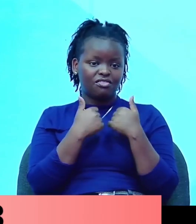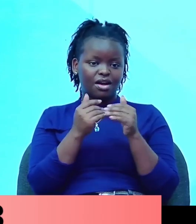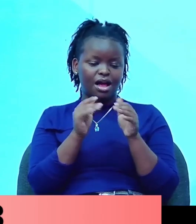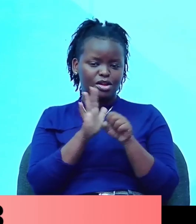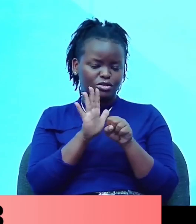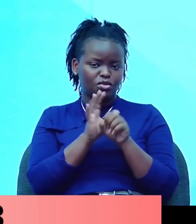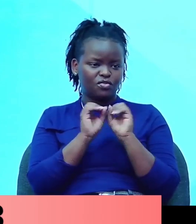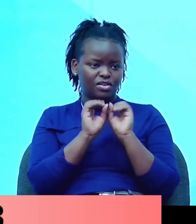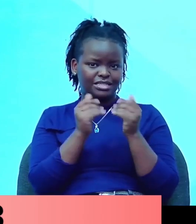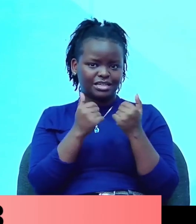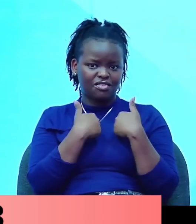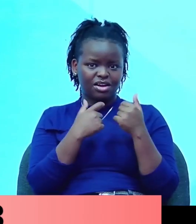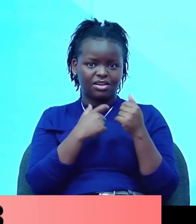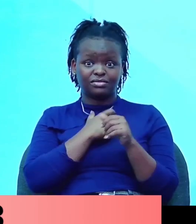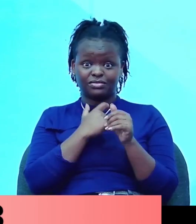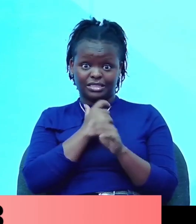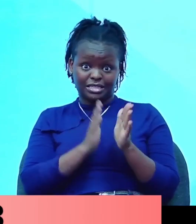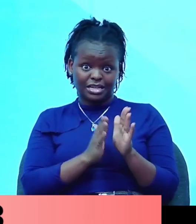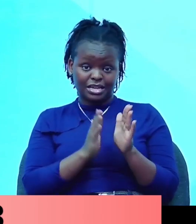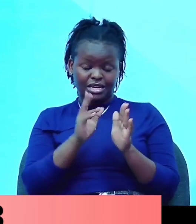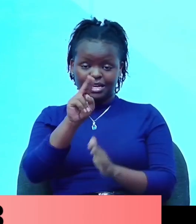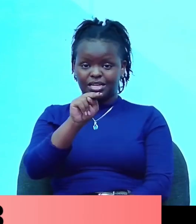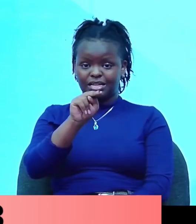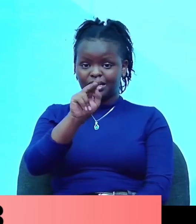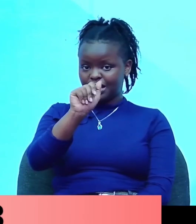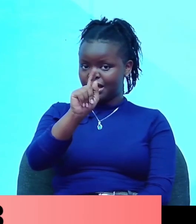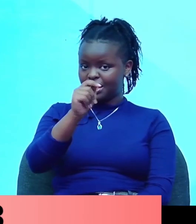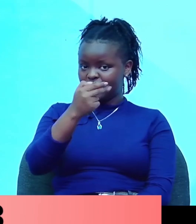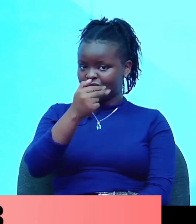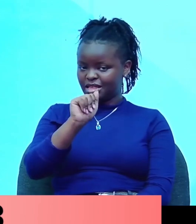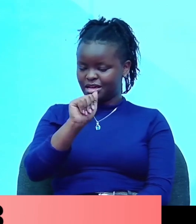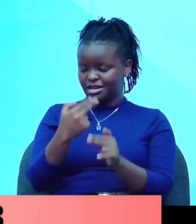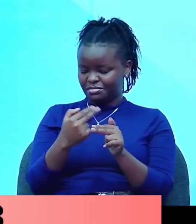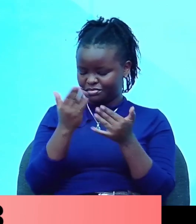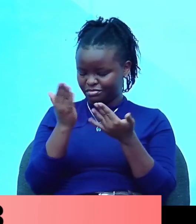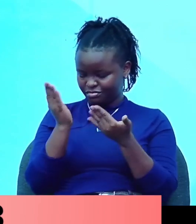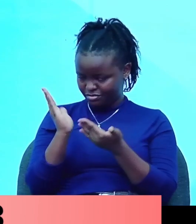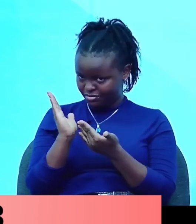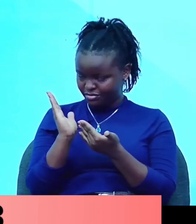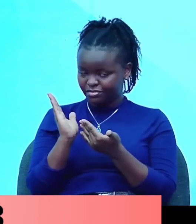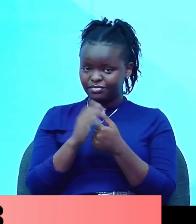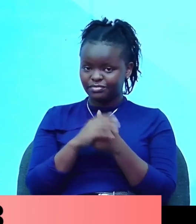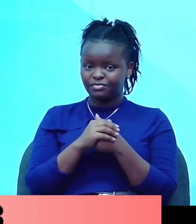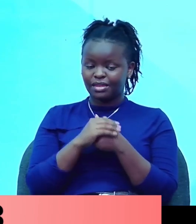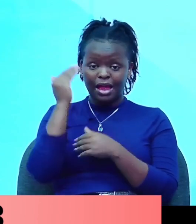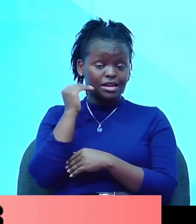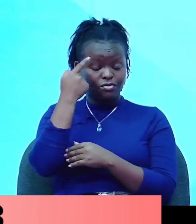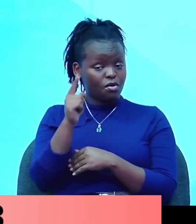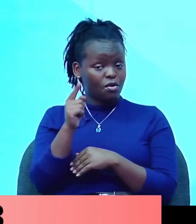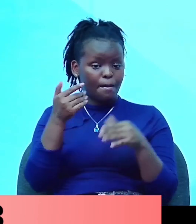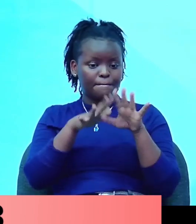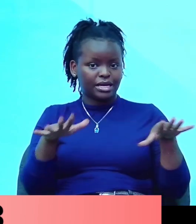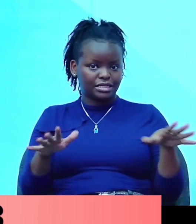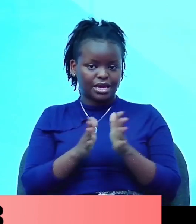having a guest with me. Her name is Nkatha Mutungi. Karibu sana. Asante. She is the head of integrated marketing and